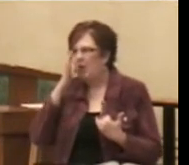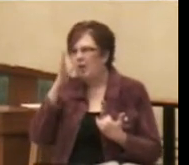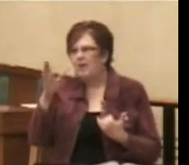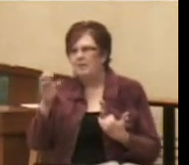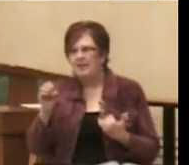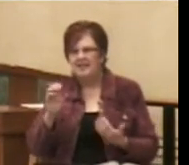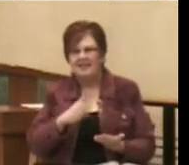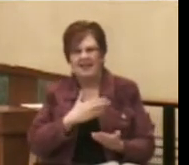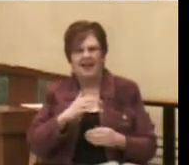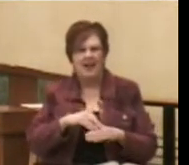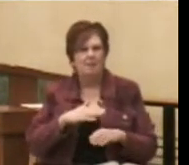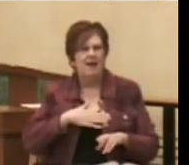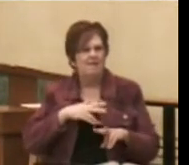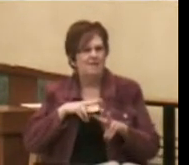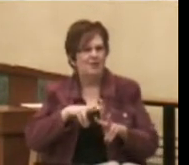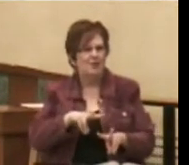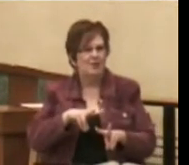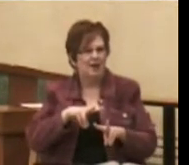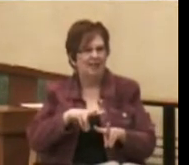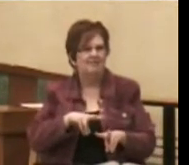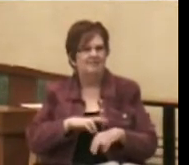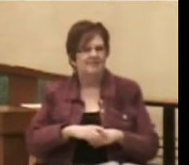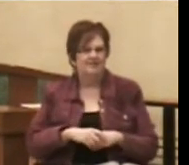sung at my funeral.